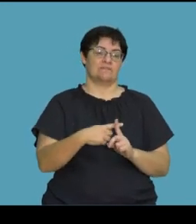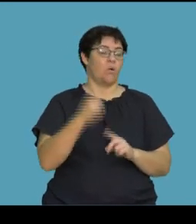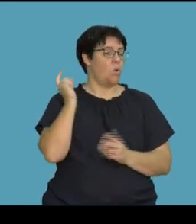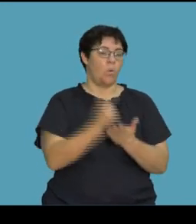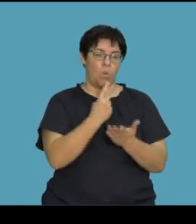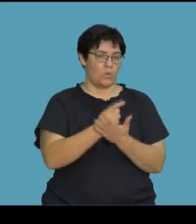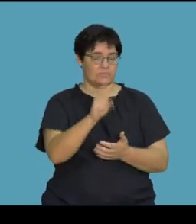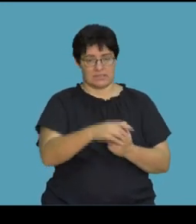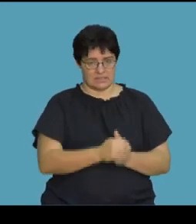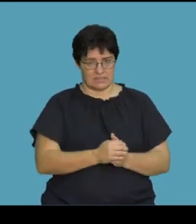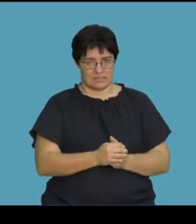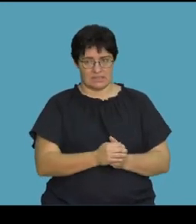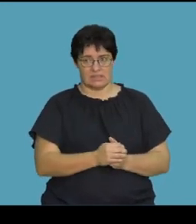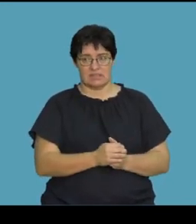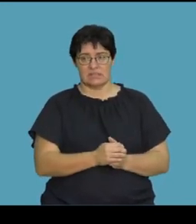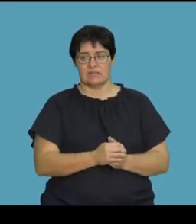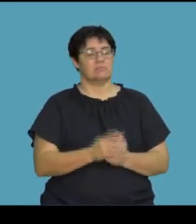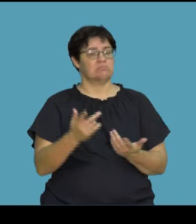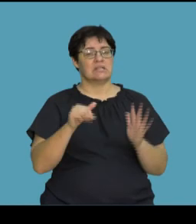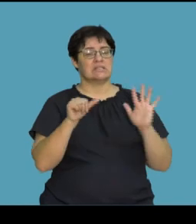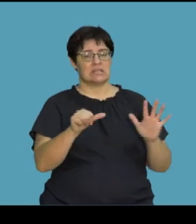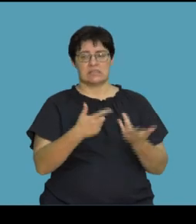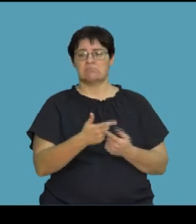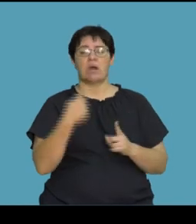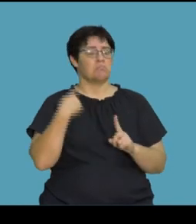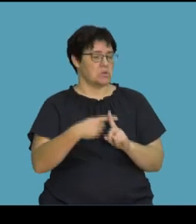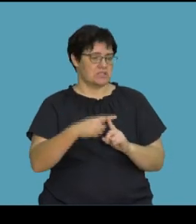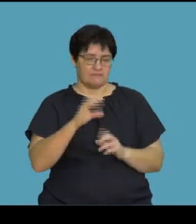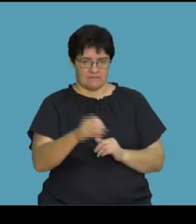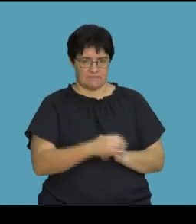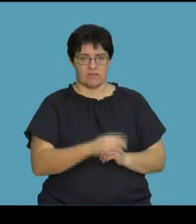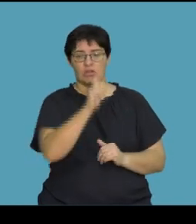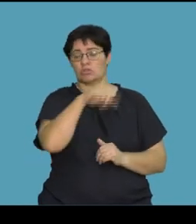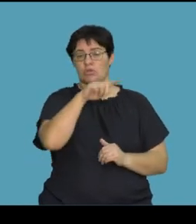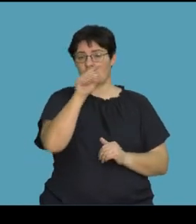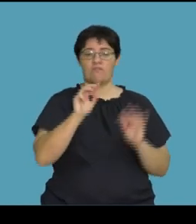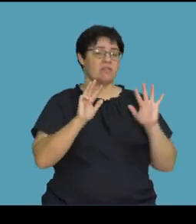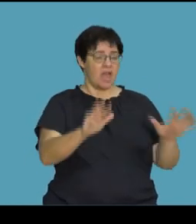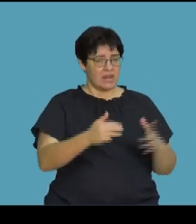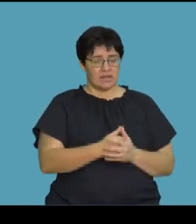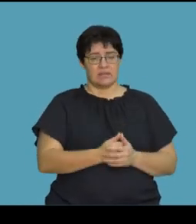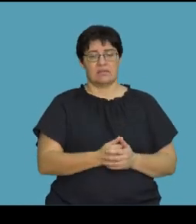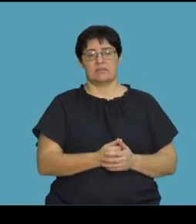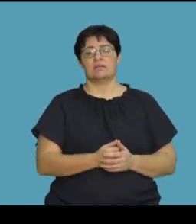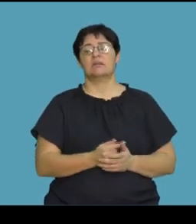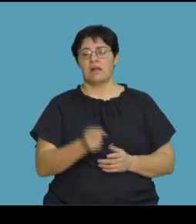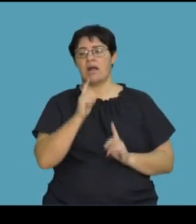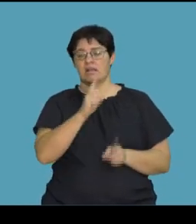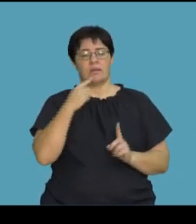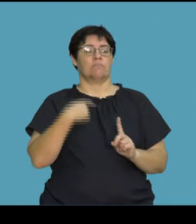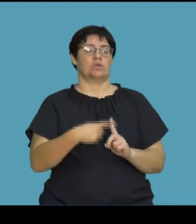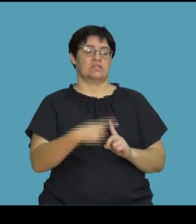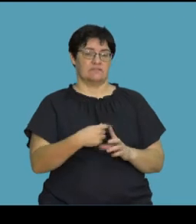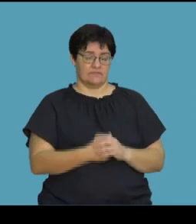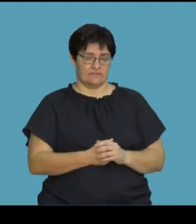all times. Square root of 6, it will be an answer that is positive. square root of 9, it will be an answer that